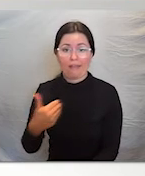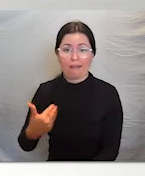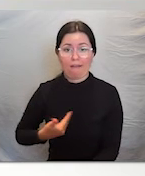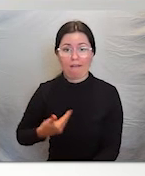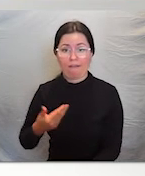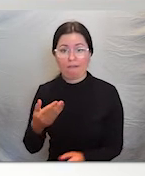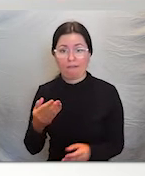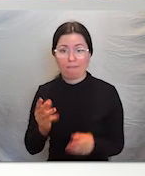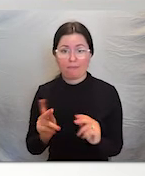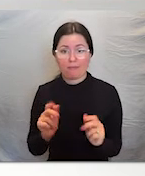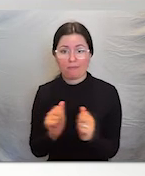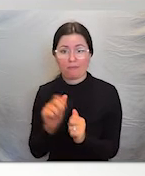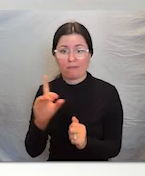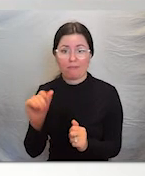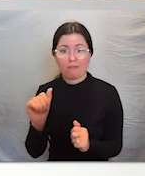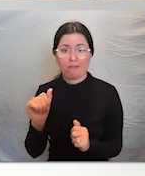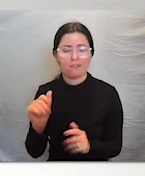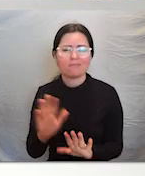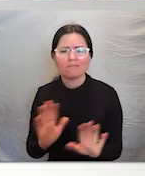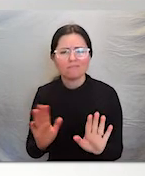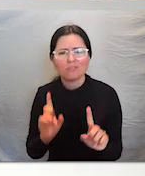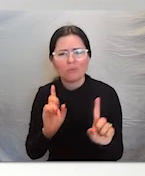they really practice what they preach.